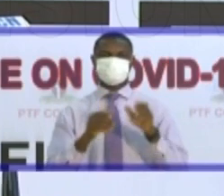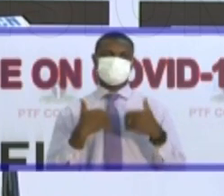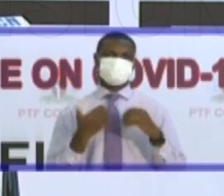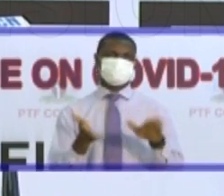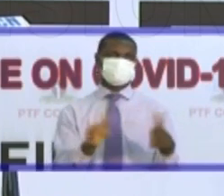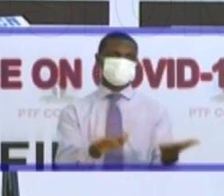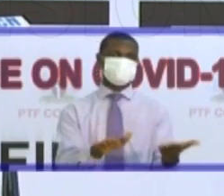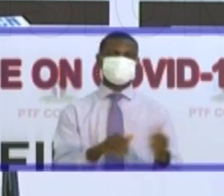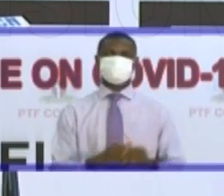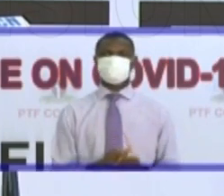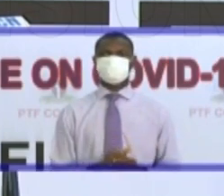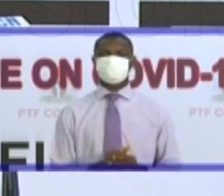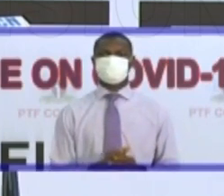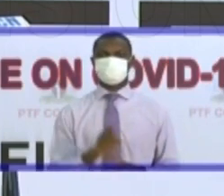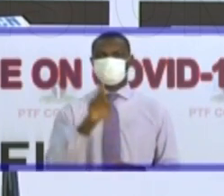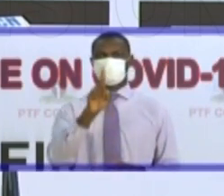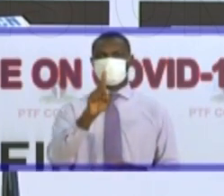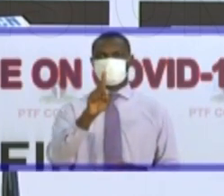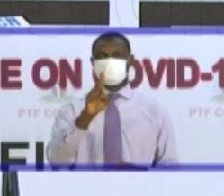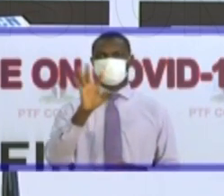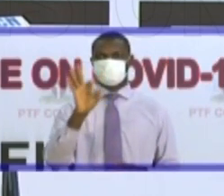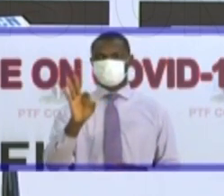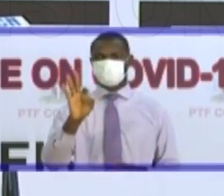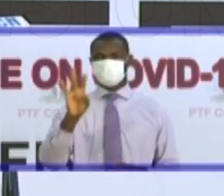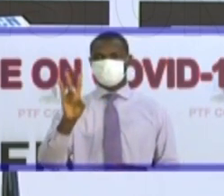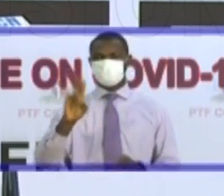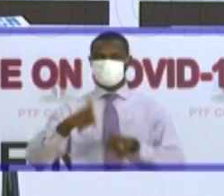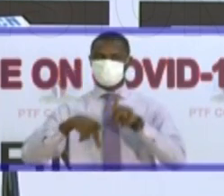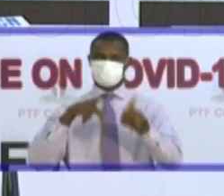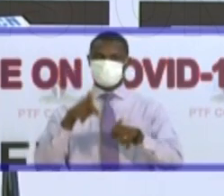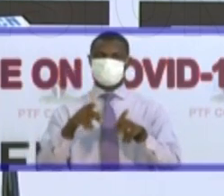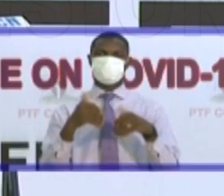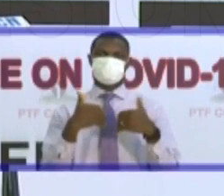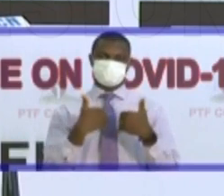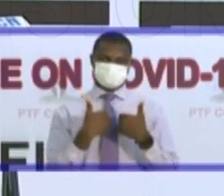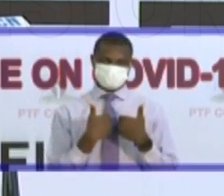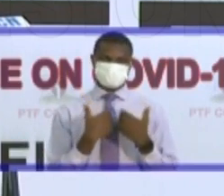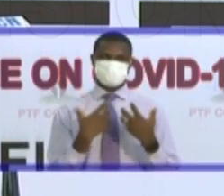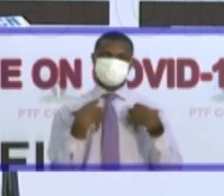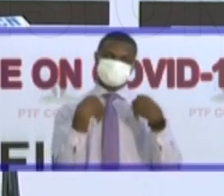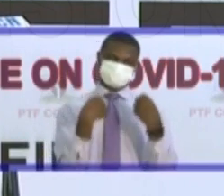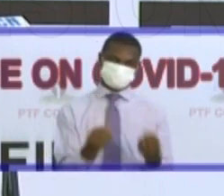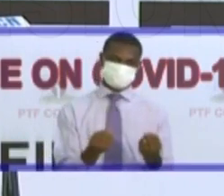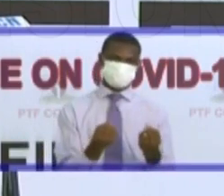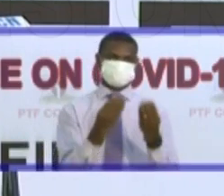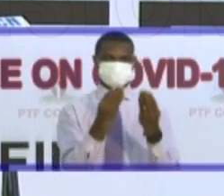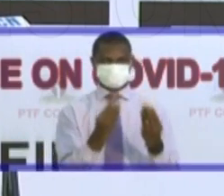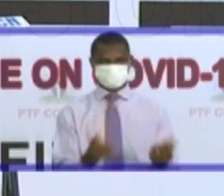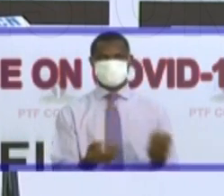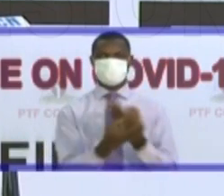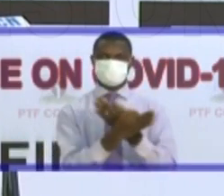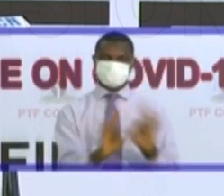total, and 197 people have been successfully treated for COVID-19